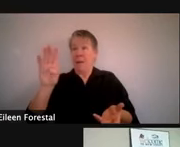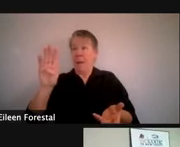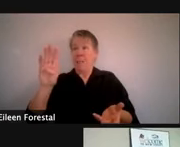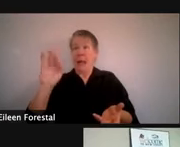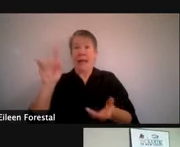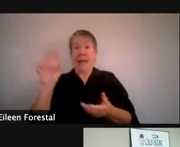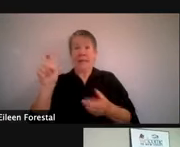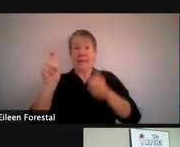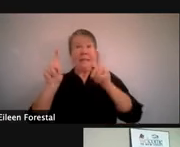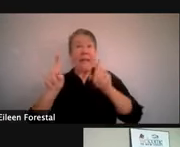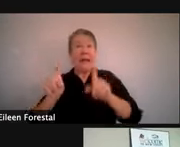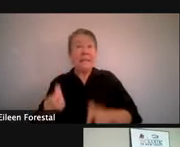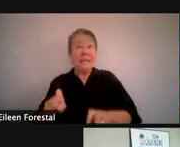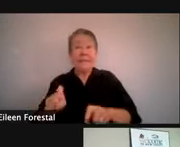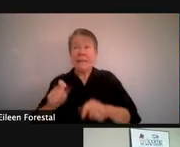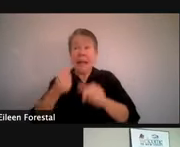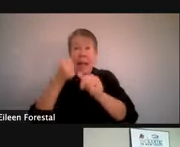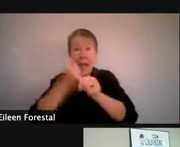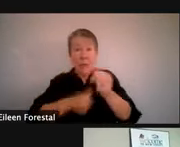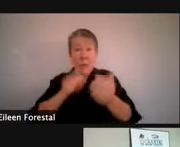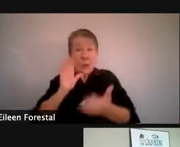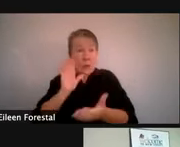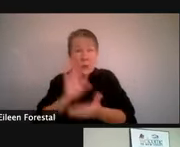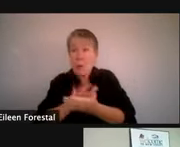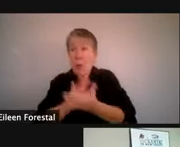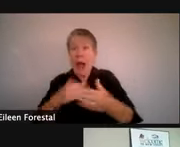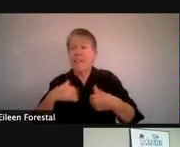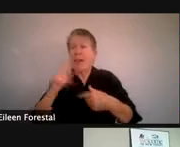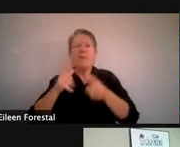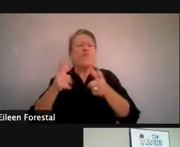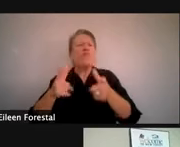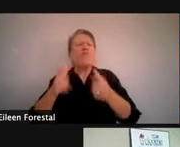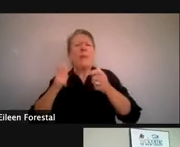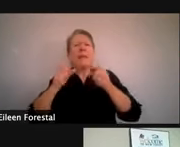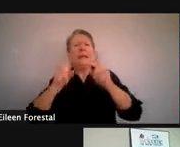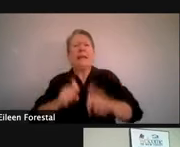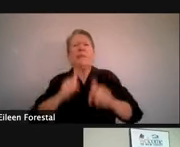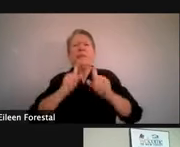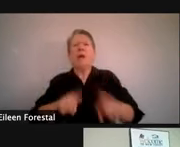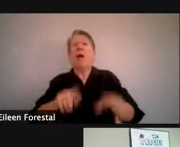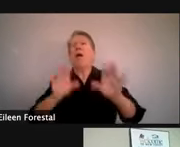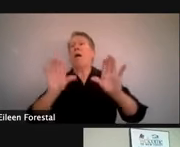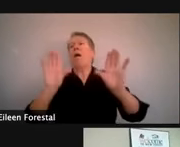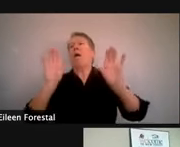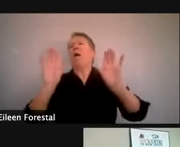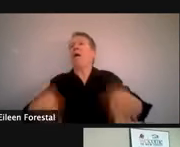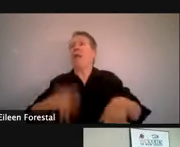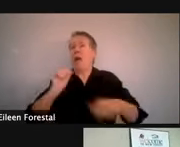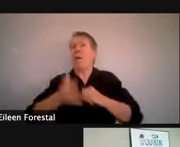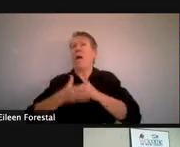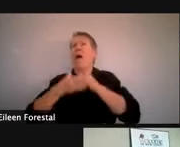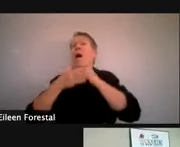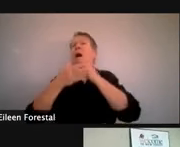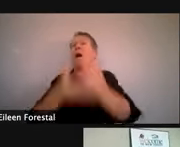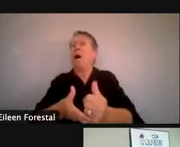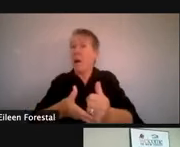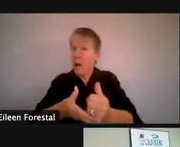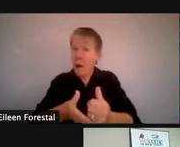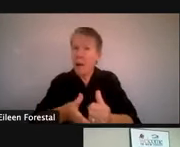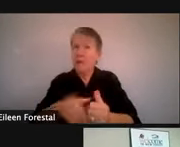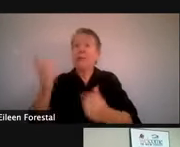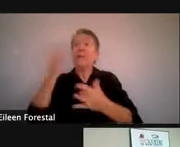game changer in what I just said. You get therapeutics available, game changer. Certainly a vaccine, a game